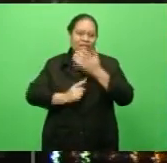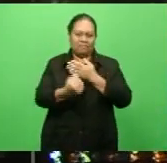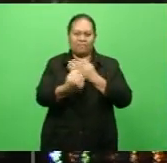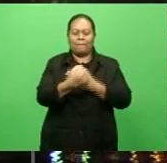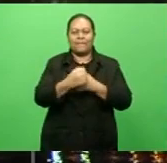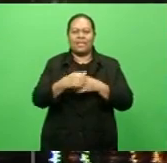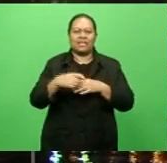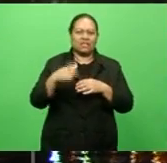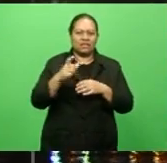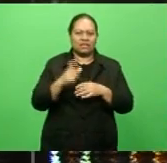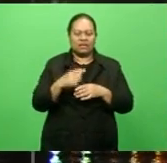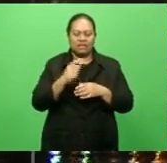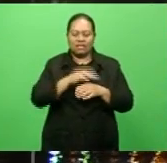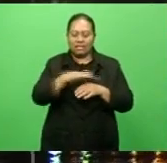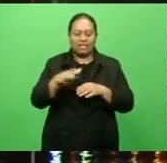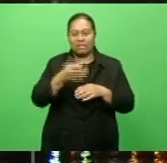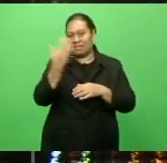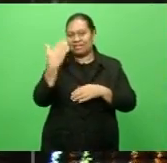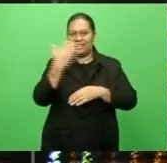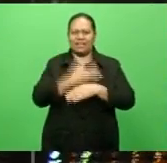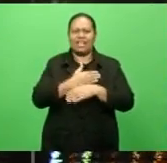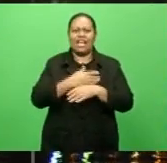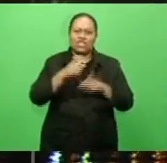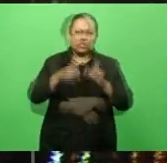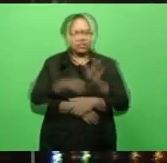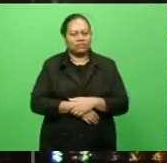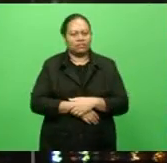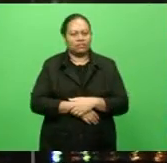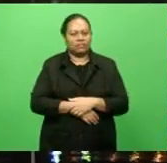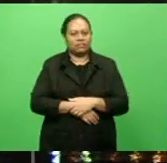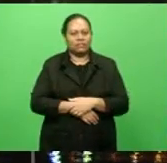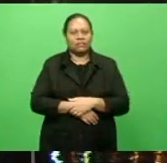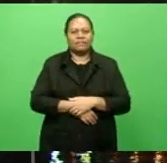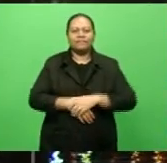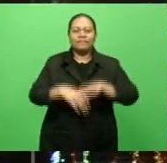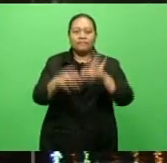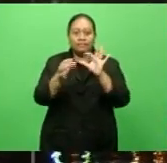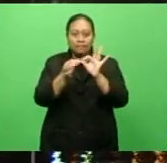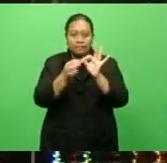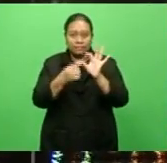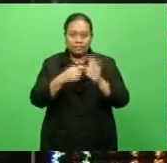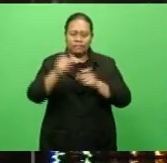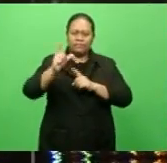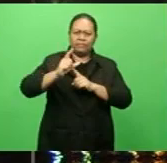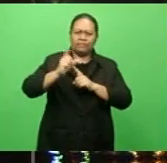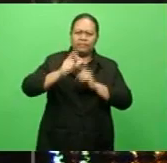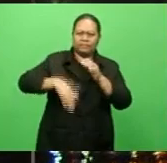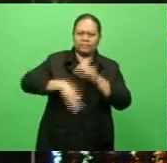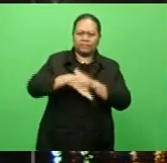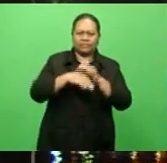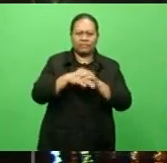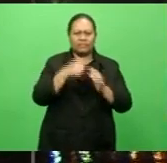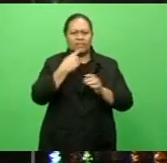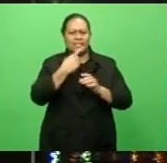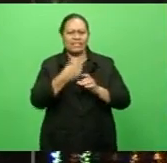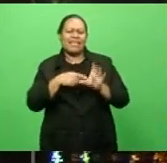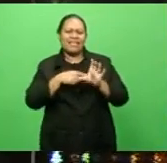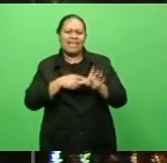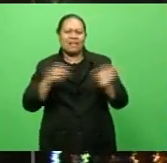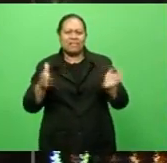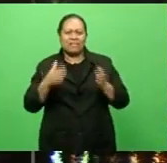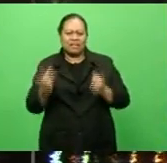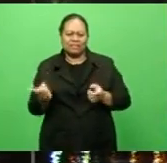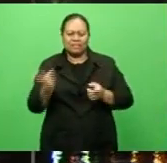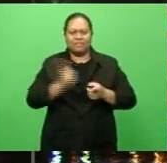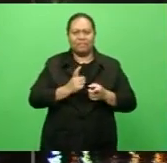Rees was also on the score sheet for the champion side. Bar football captain Saula Wanga says young players stepped up against